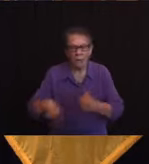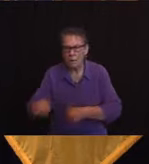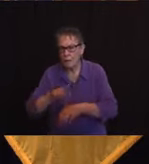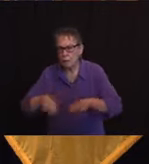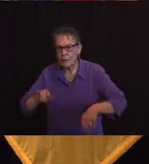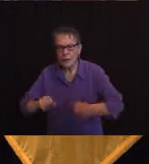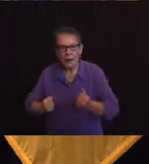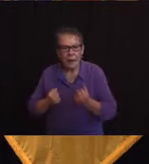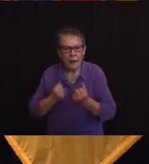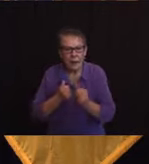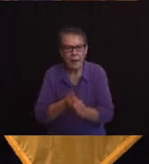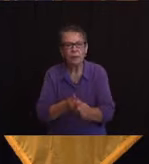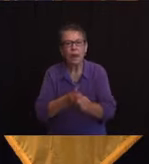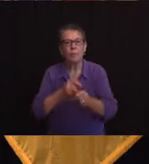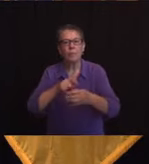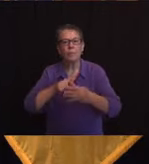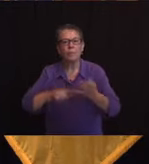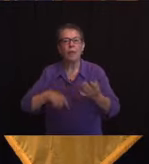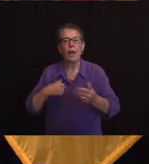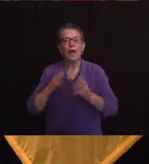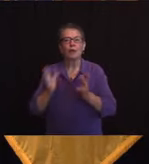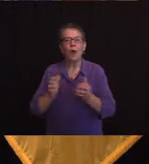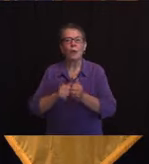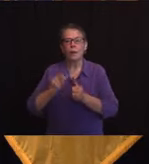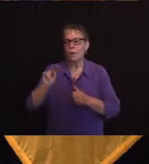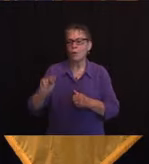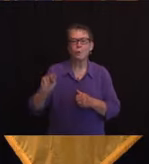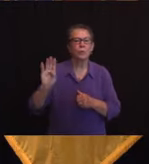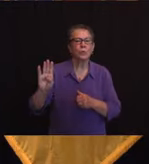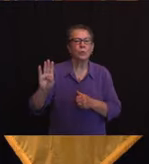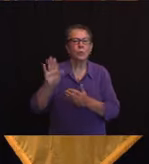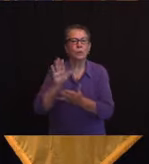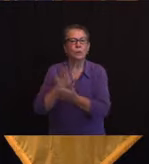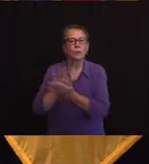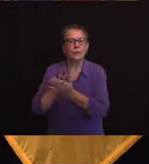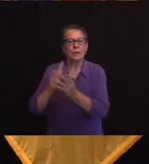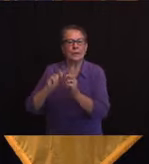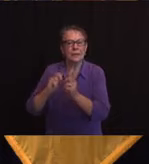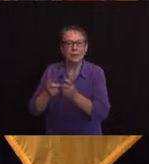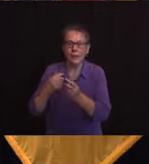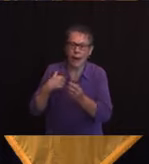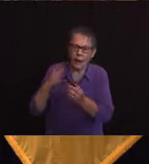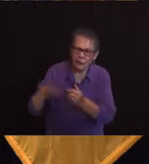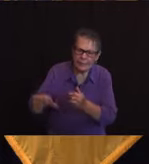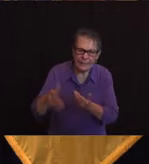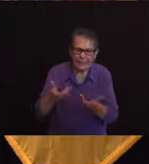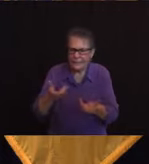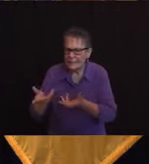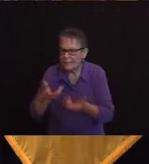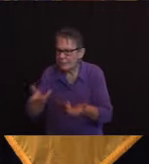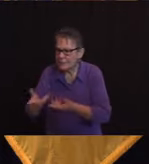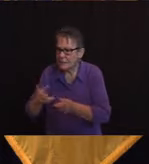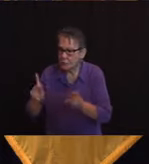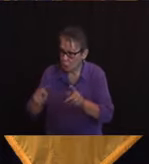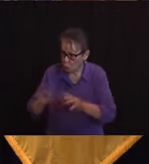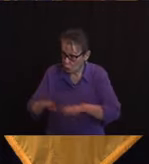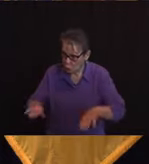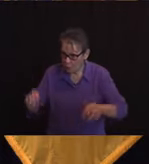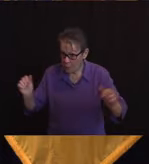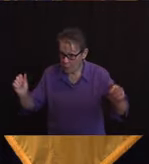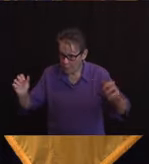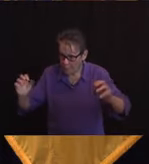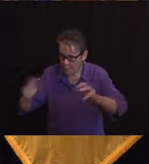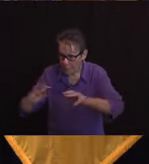they're going to start bringing kids back in a phased manner in April. We put a ton of money from the